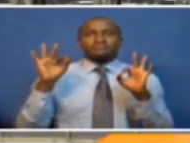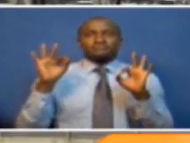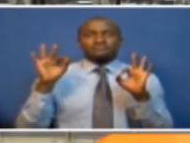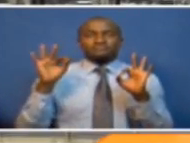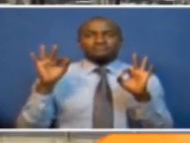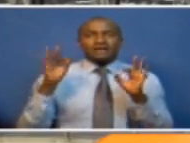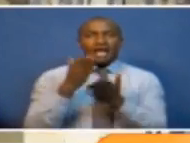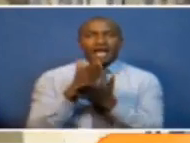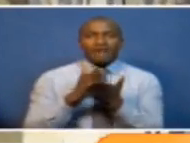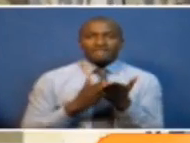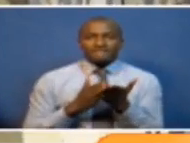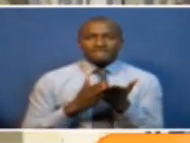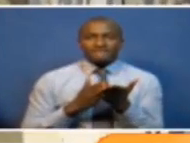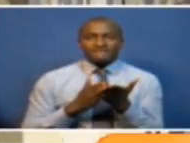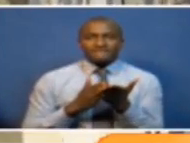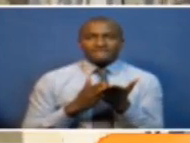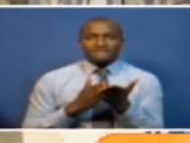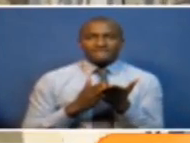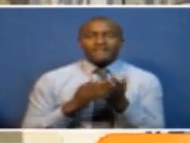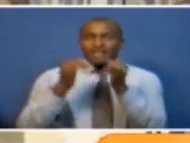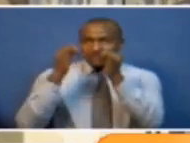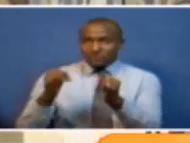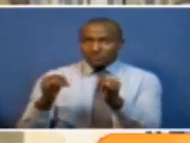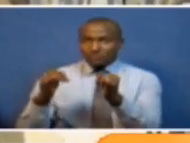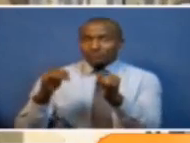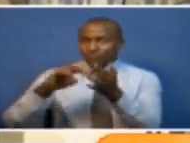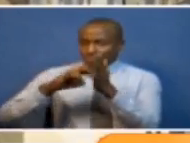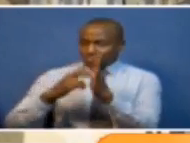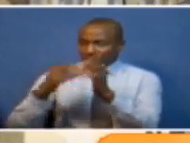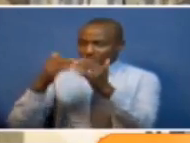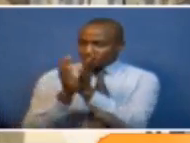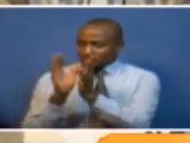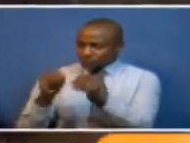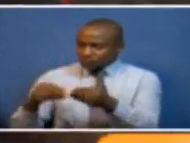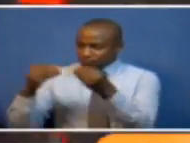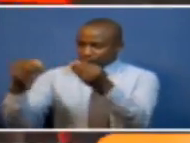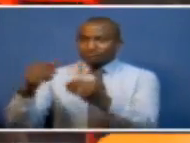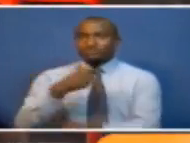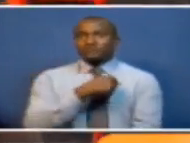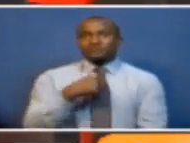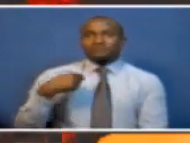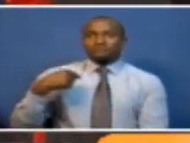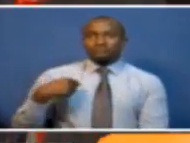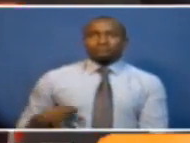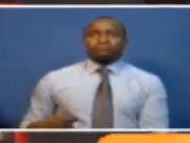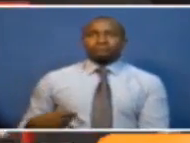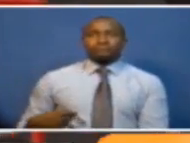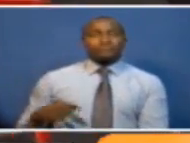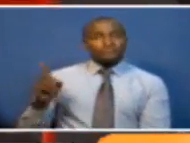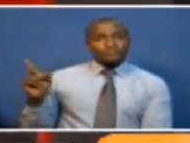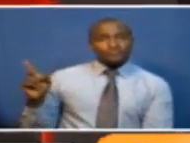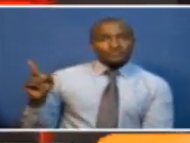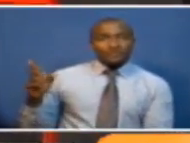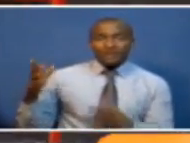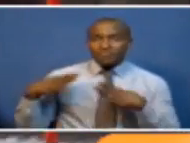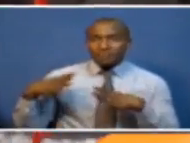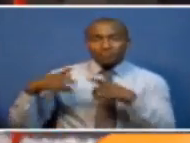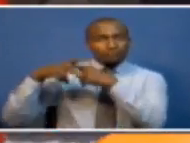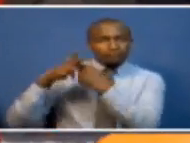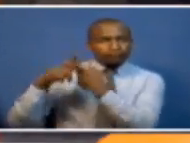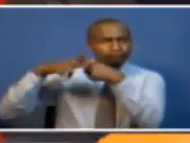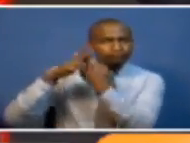contract. A new contract was awarded to a Chinese company. Now behind me are the technicians and engineers here at